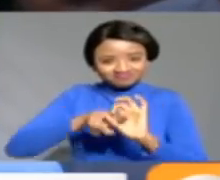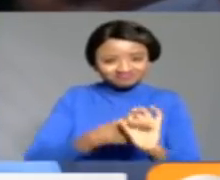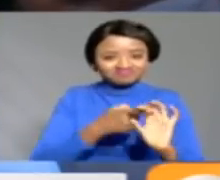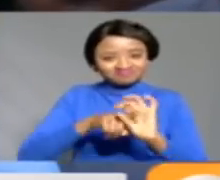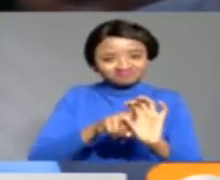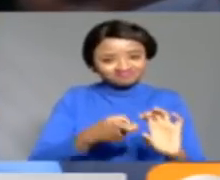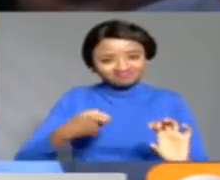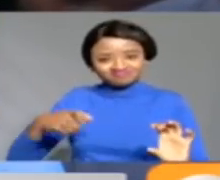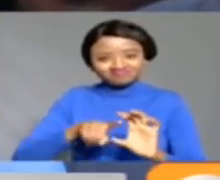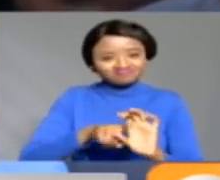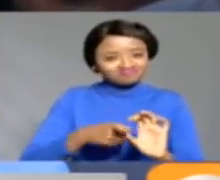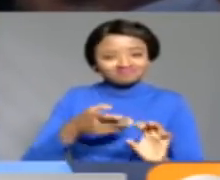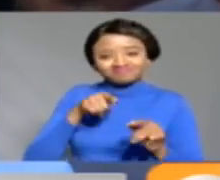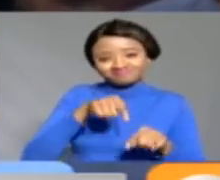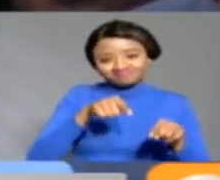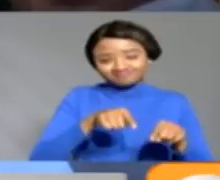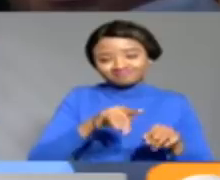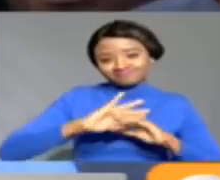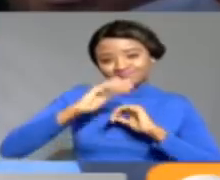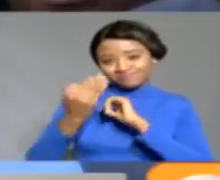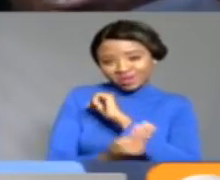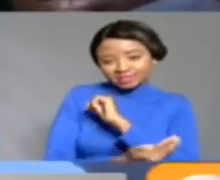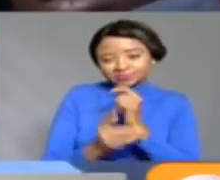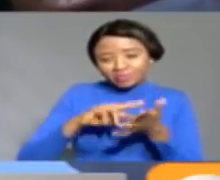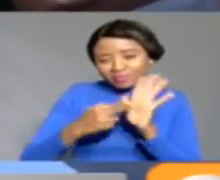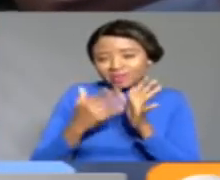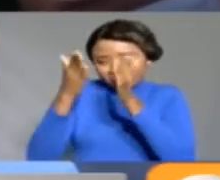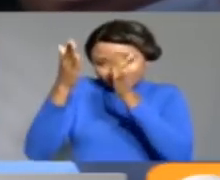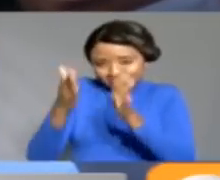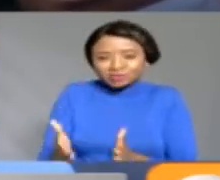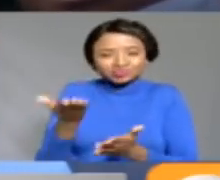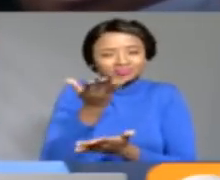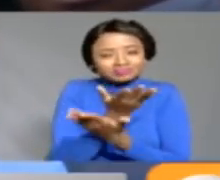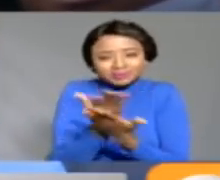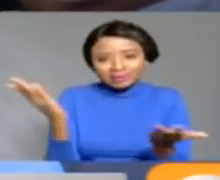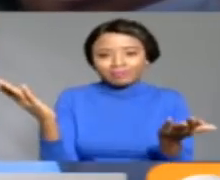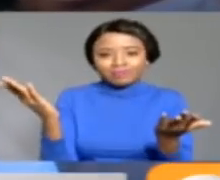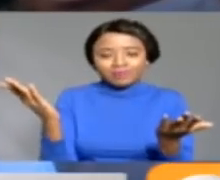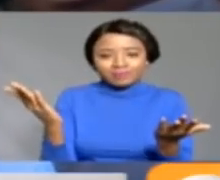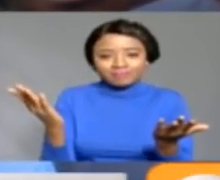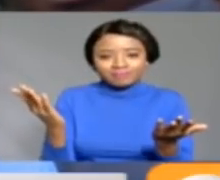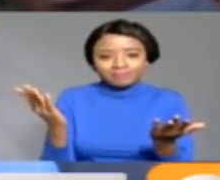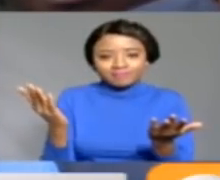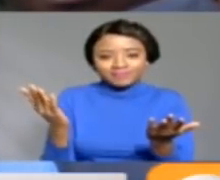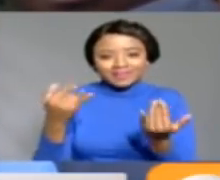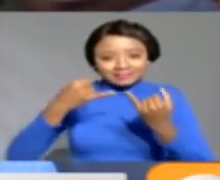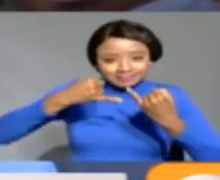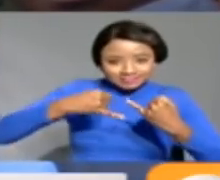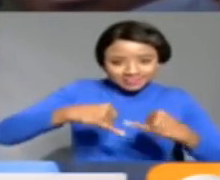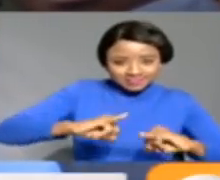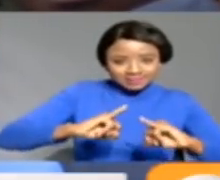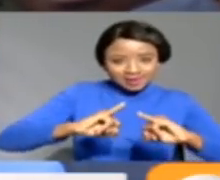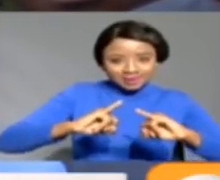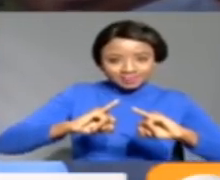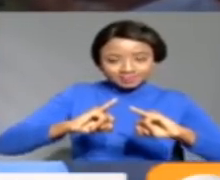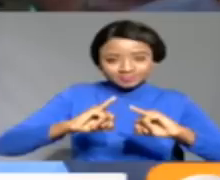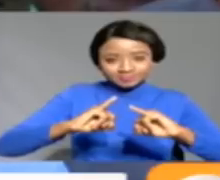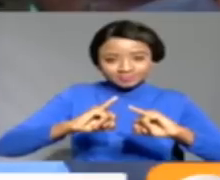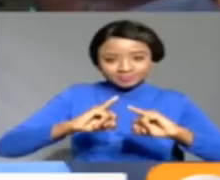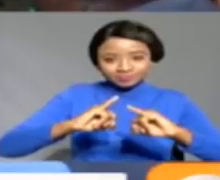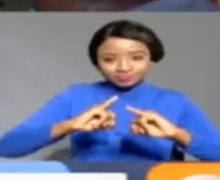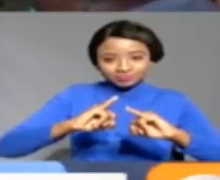are seeing is that somebody, somewhere, somehow, attempted to